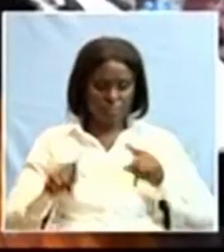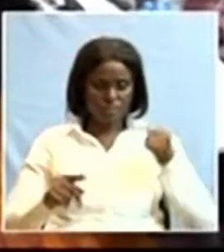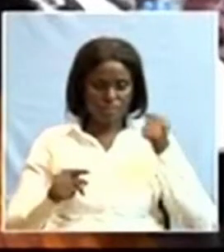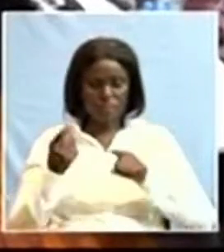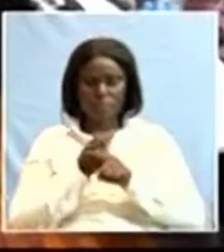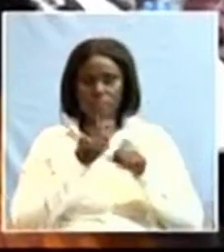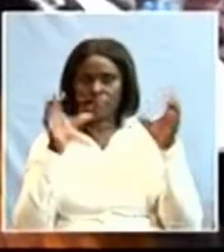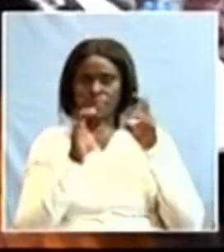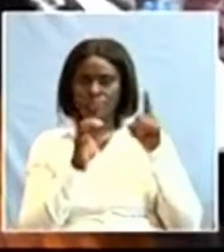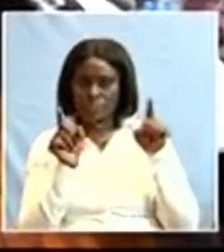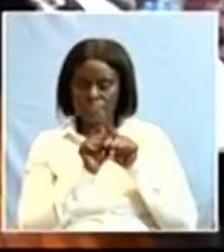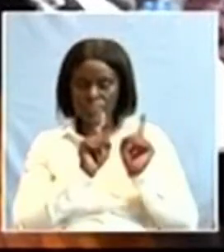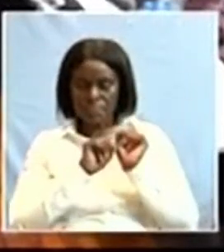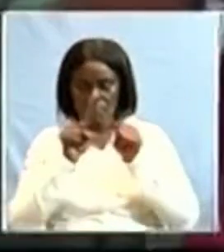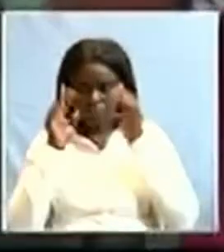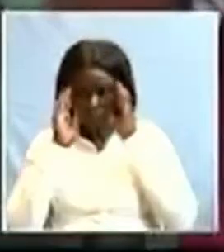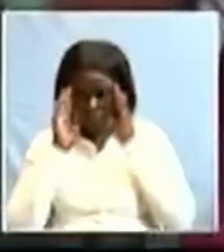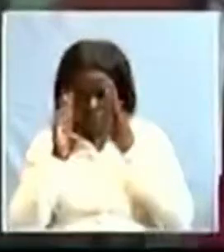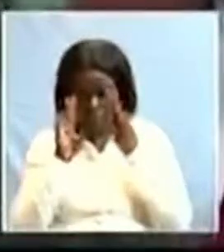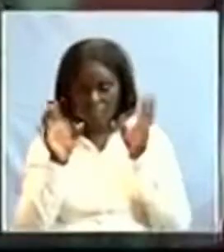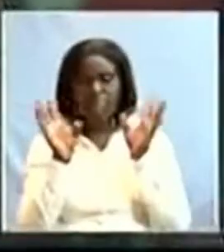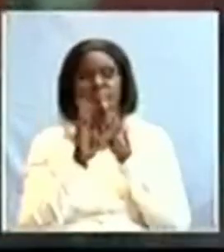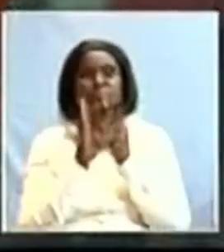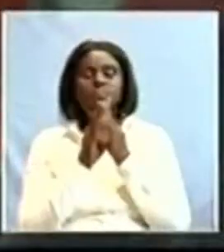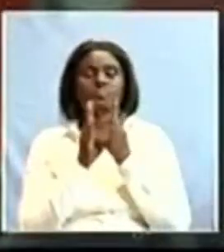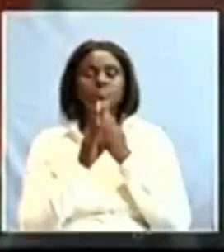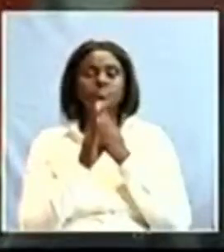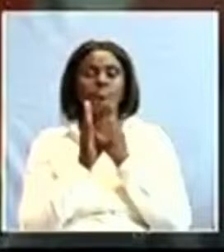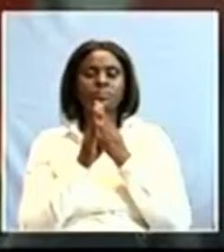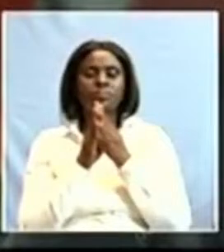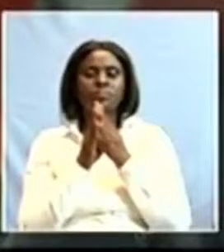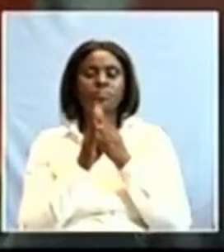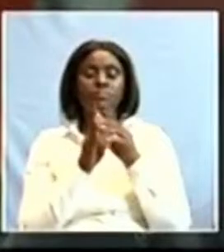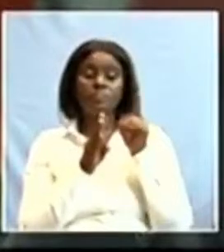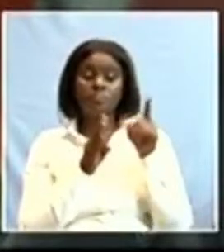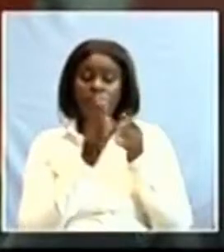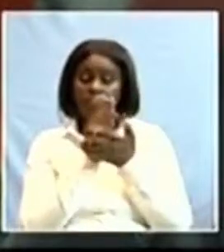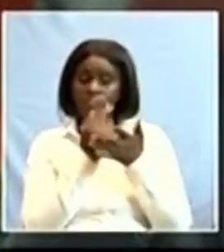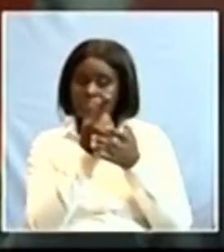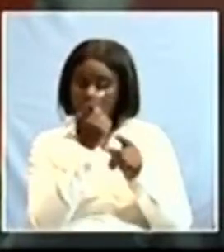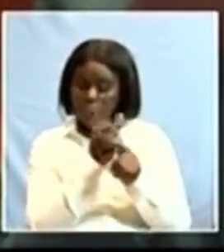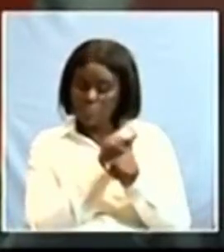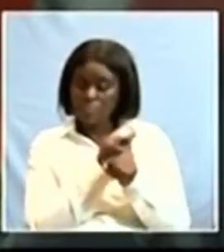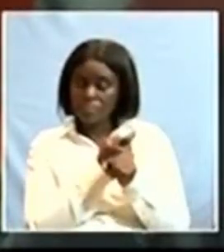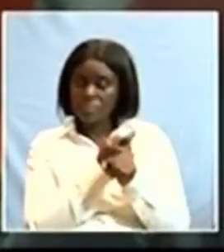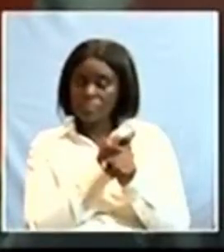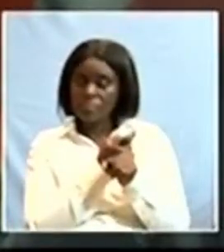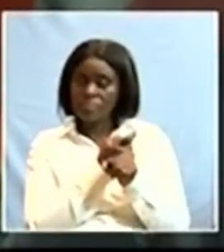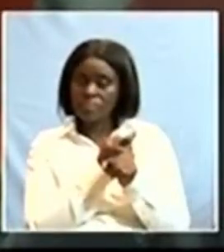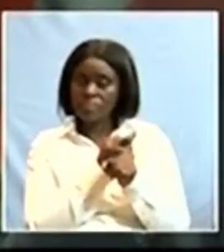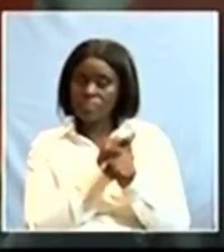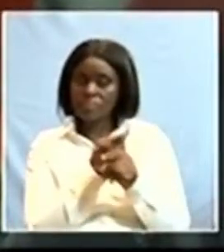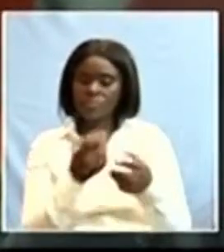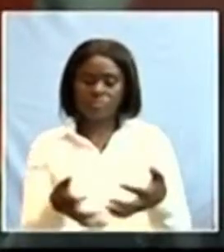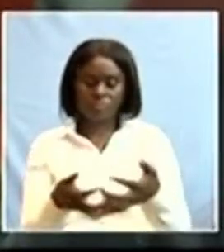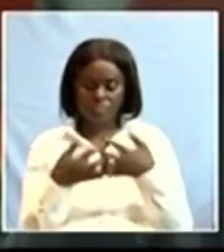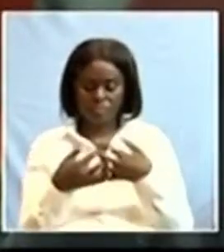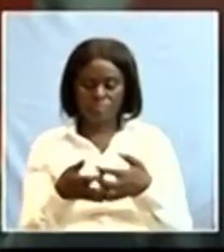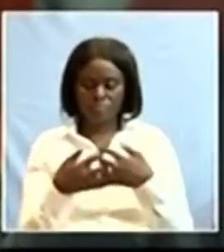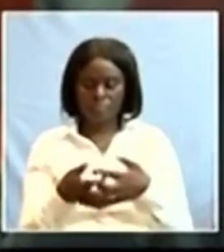from the council to go and attend these meetings was someone coming from the engineering